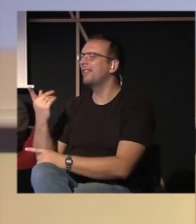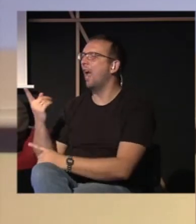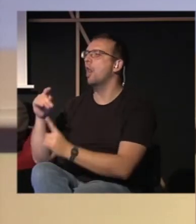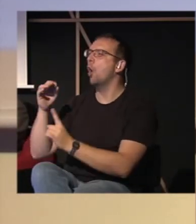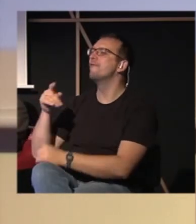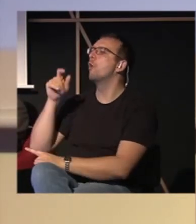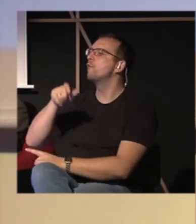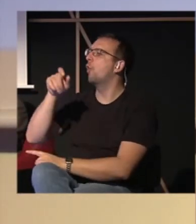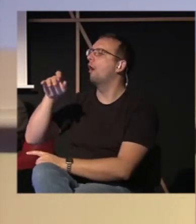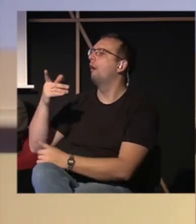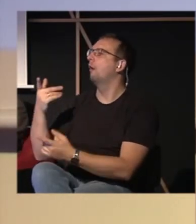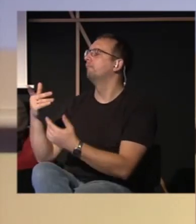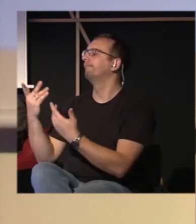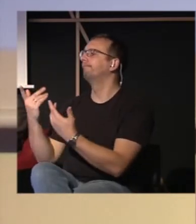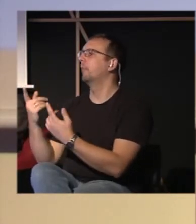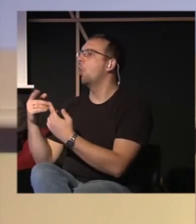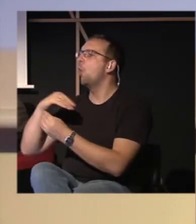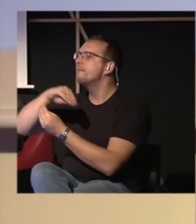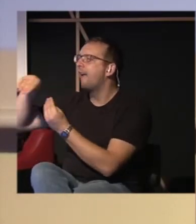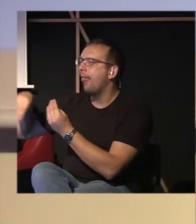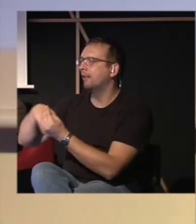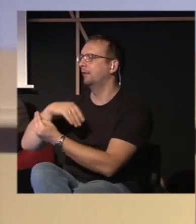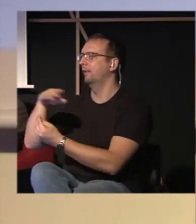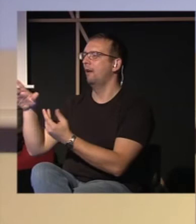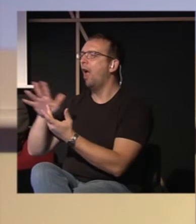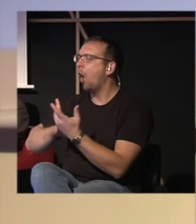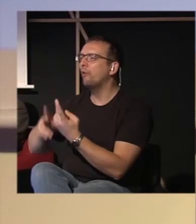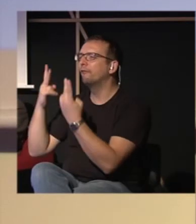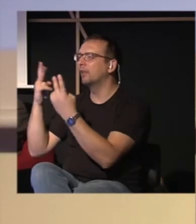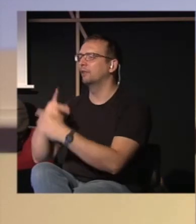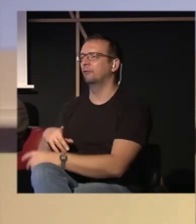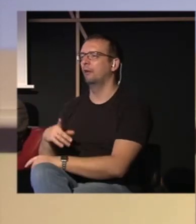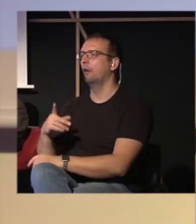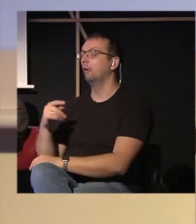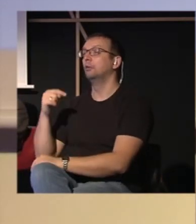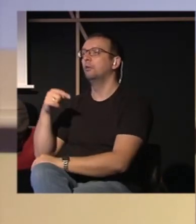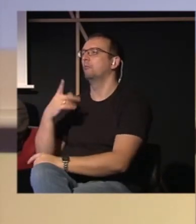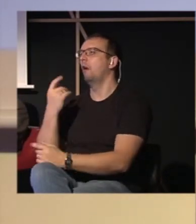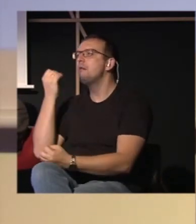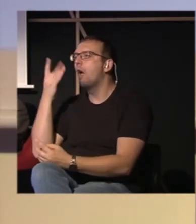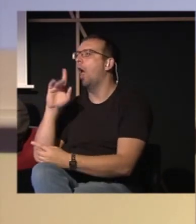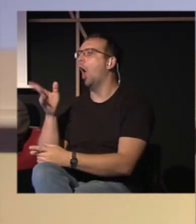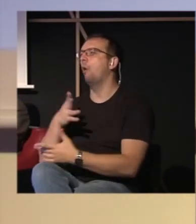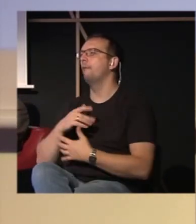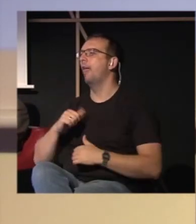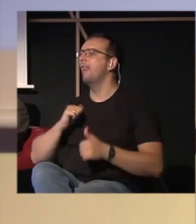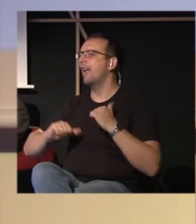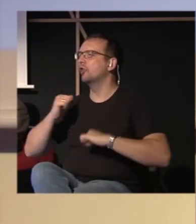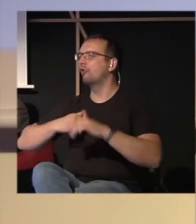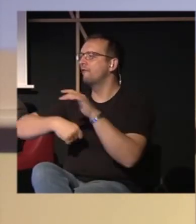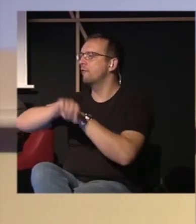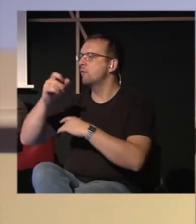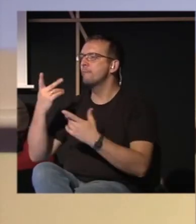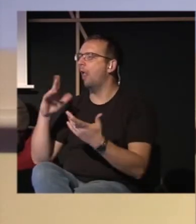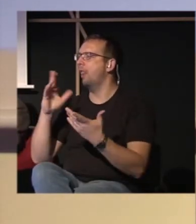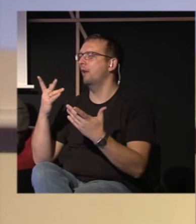in football, and then I think that that's important. Programs like not only like programs like ours that